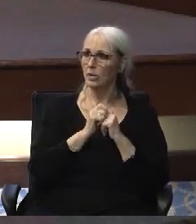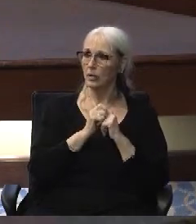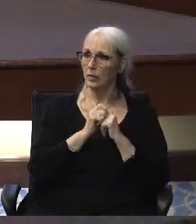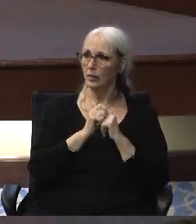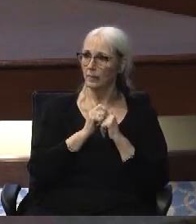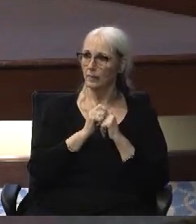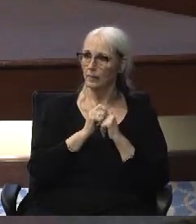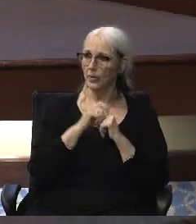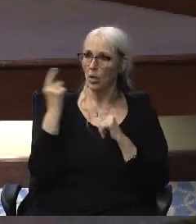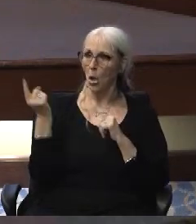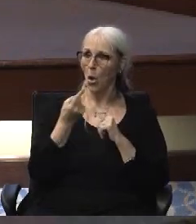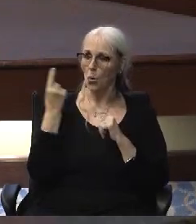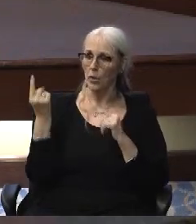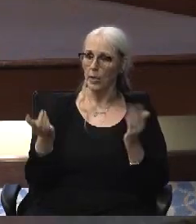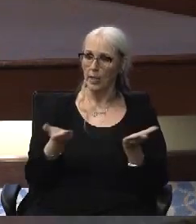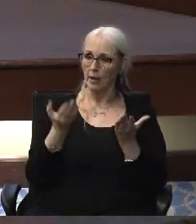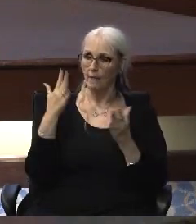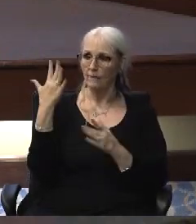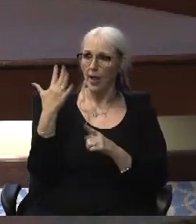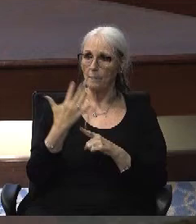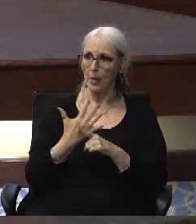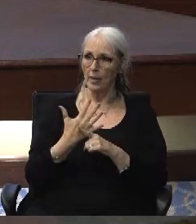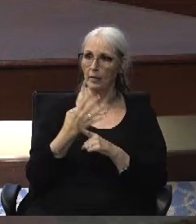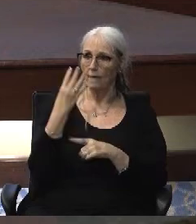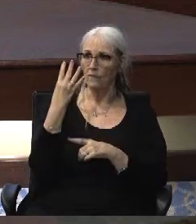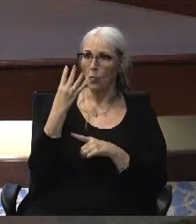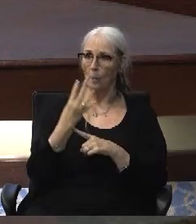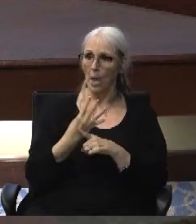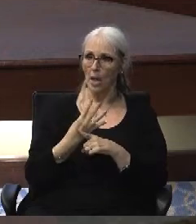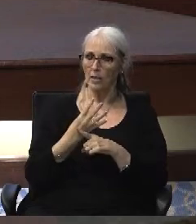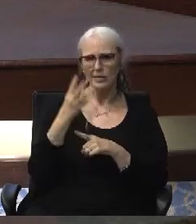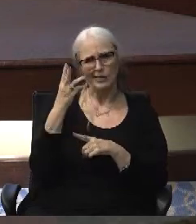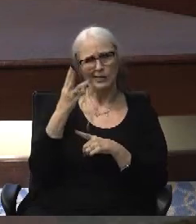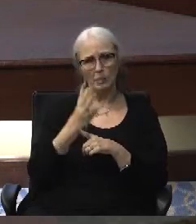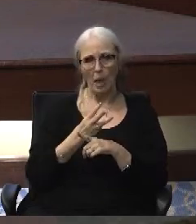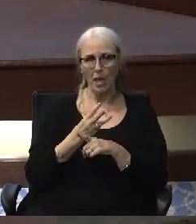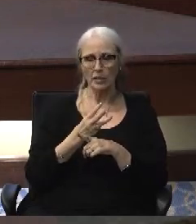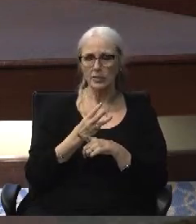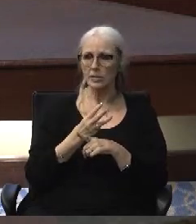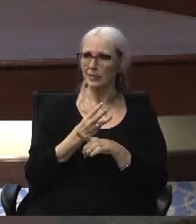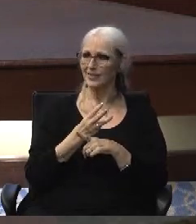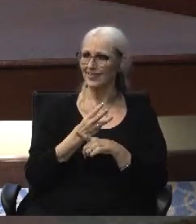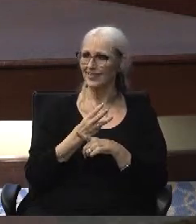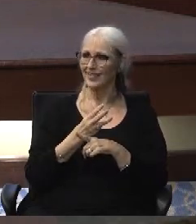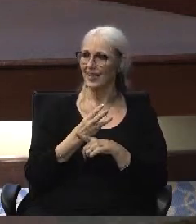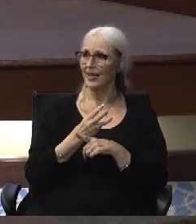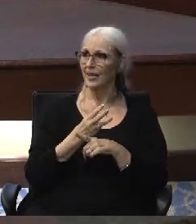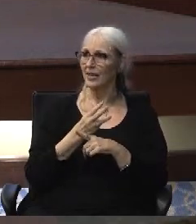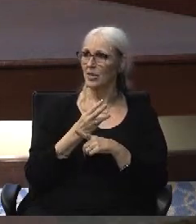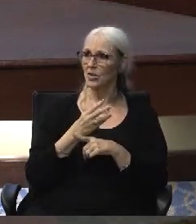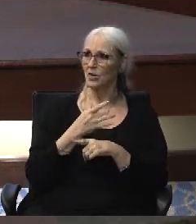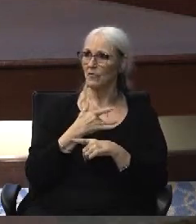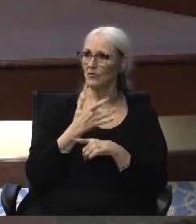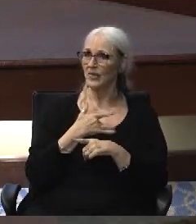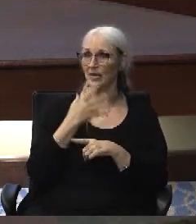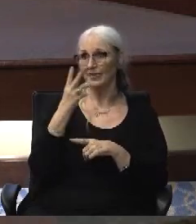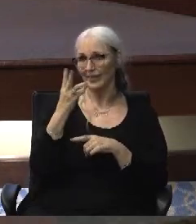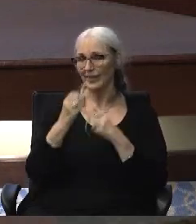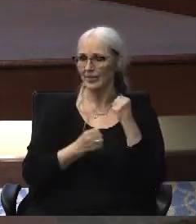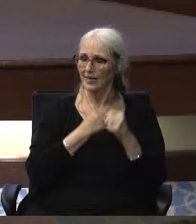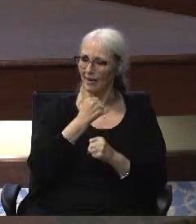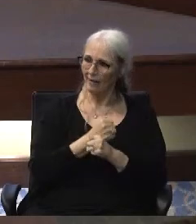you've only been here 5 months, 4 months, 6 months. I'm sure you feel like it's been 6 years.